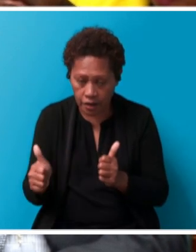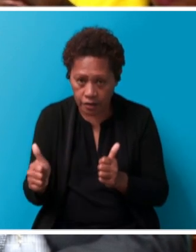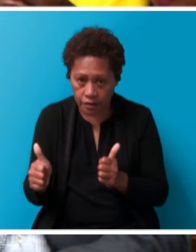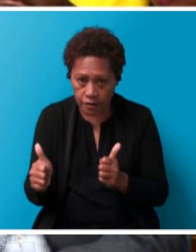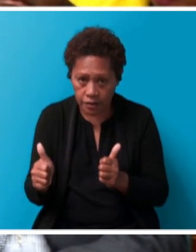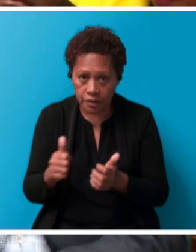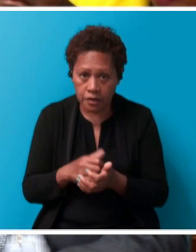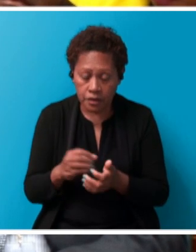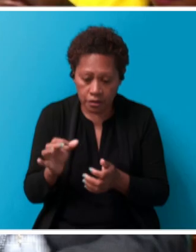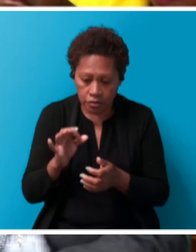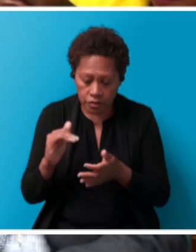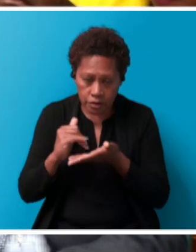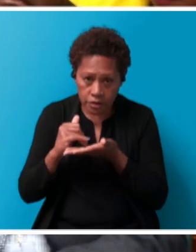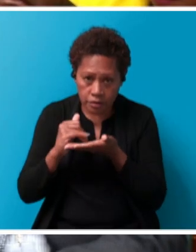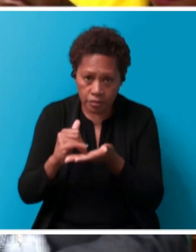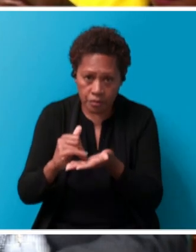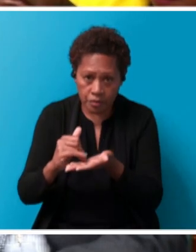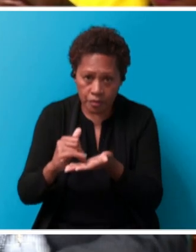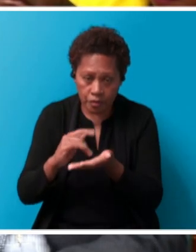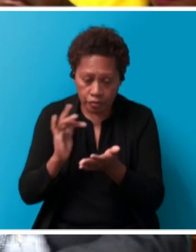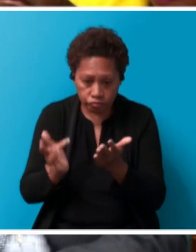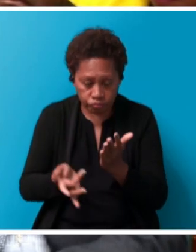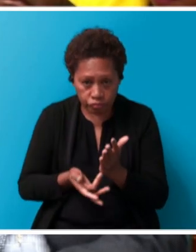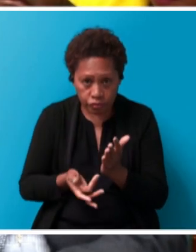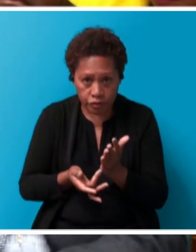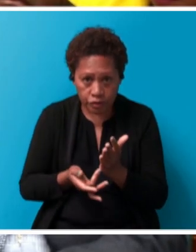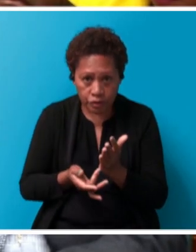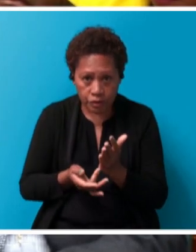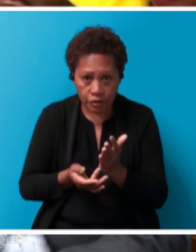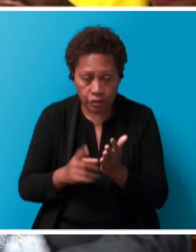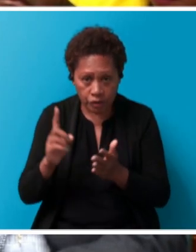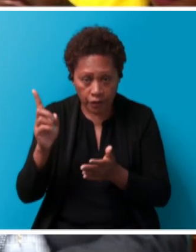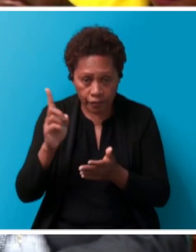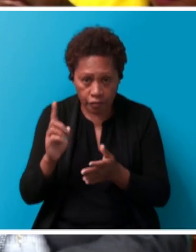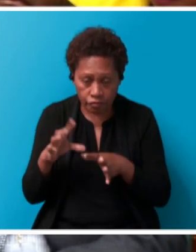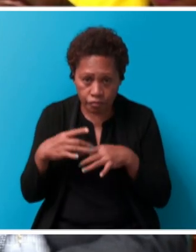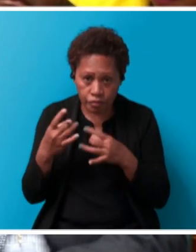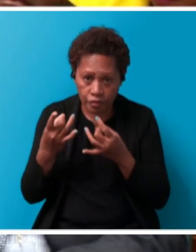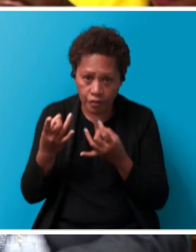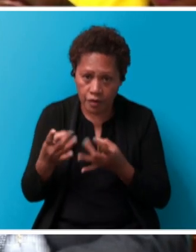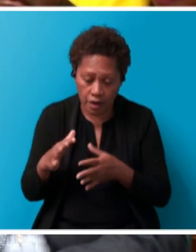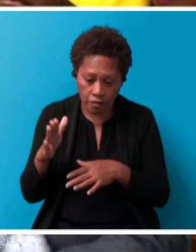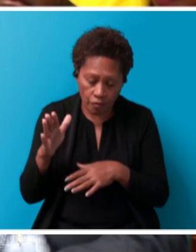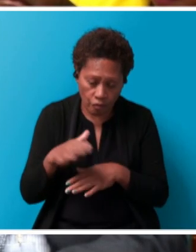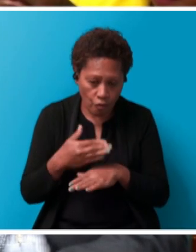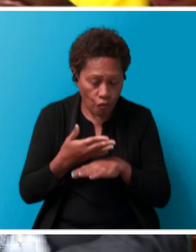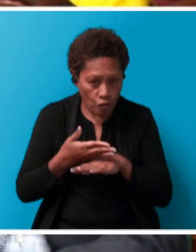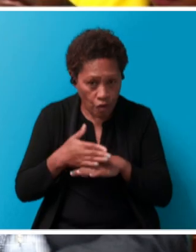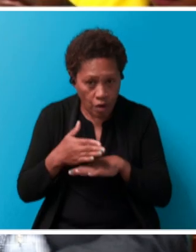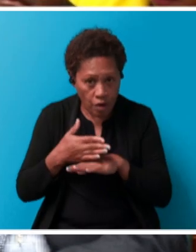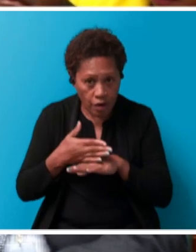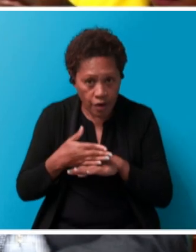renewable energy deployment. The Electricity Act lacks clear provisions that prioritize renewable energy, limits